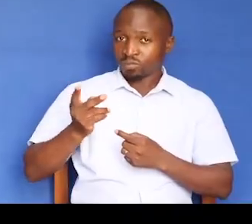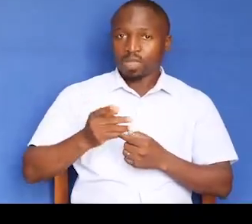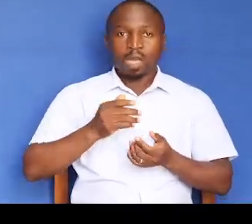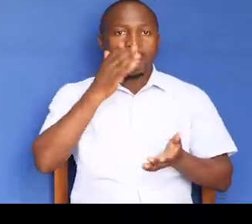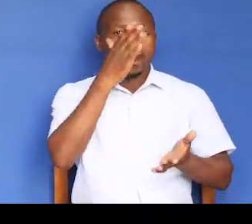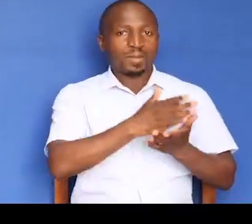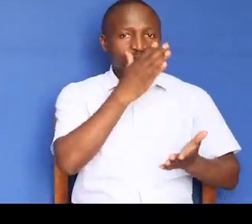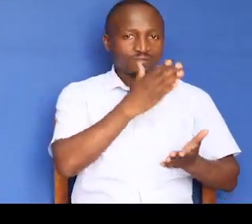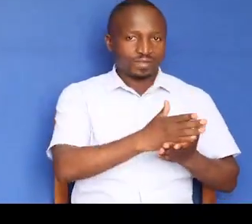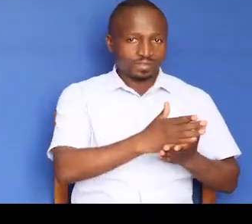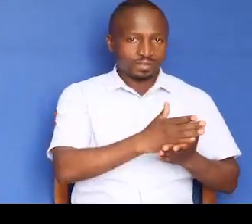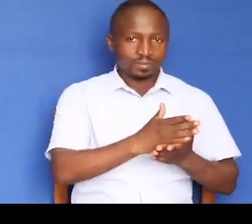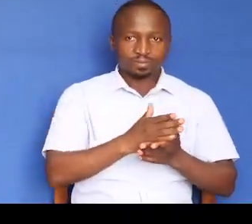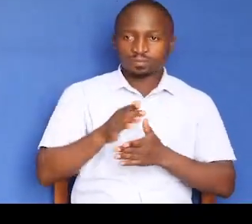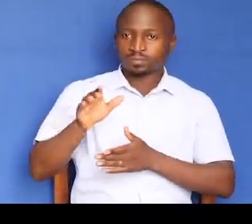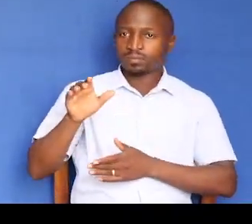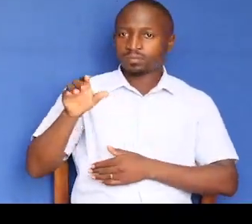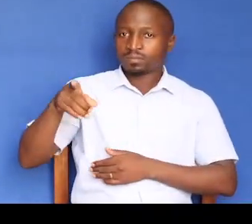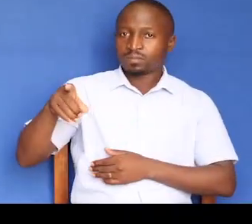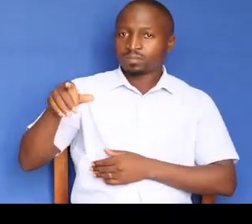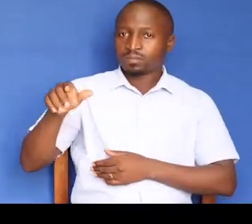is perfect